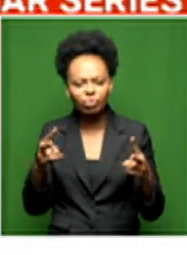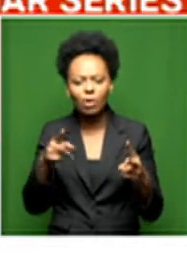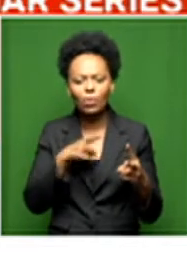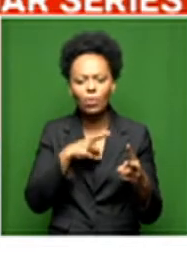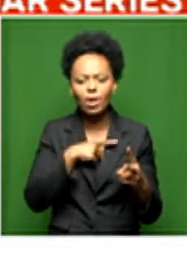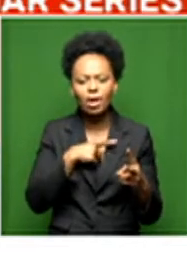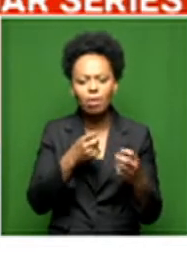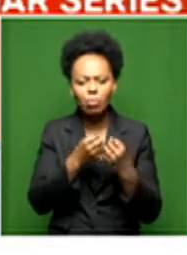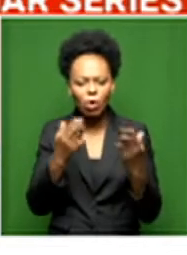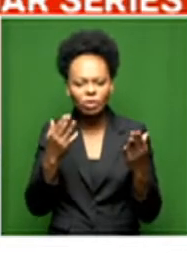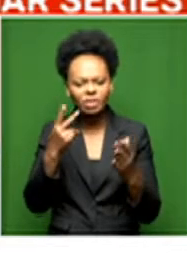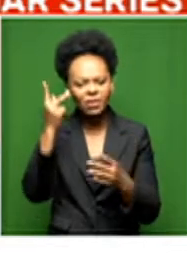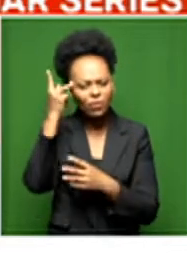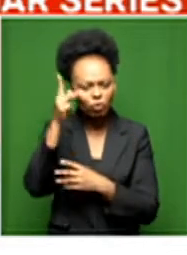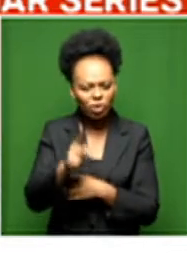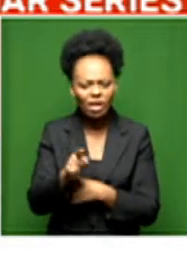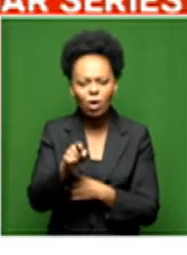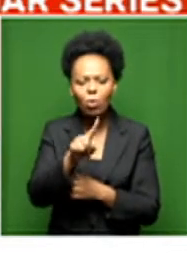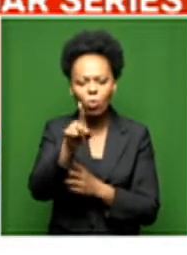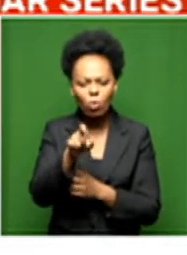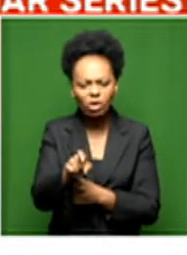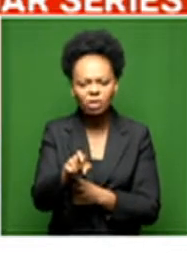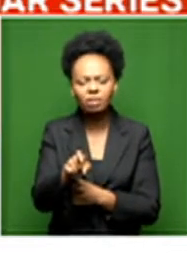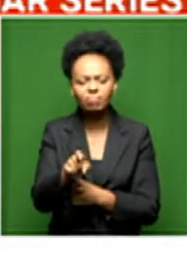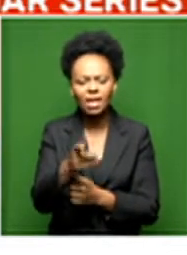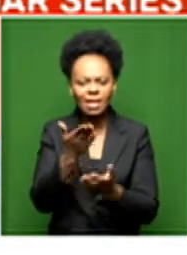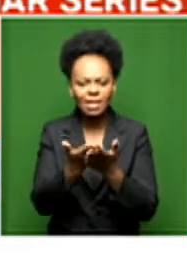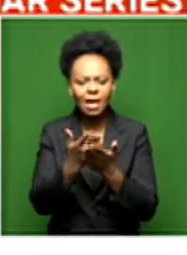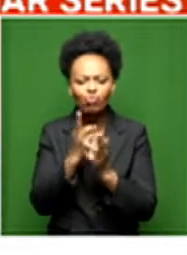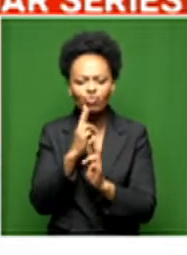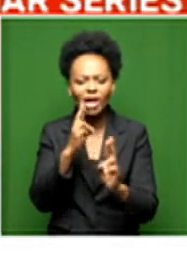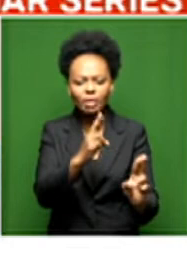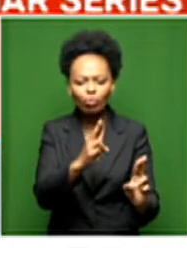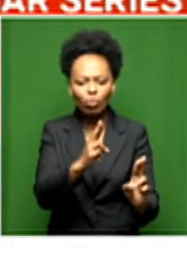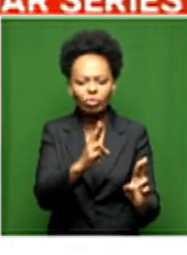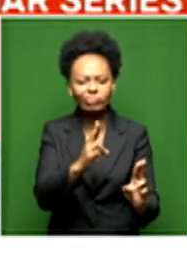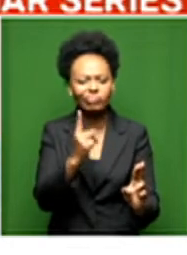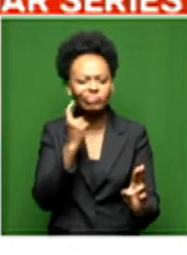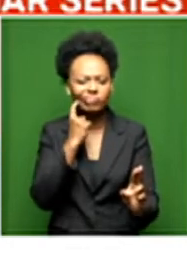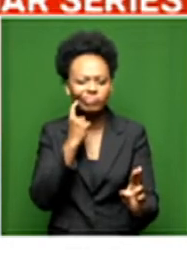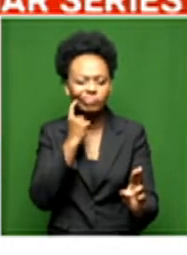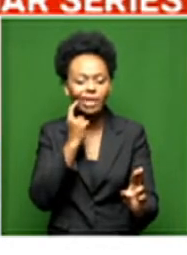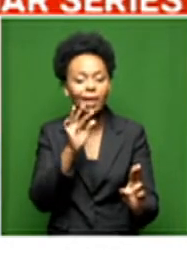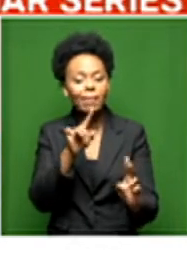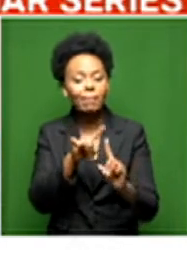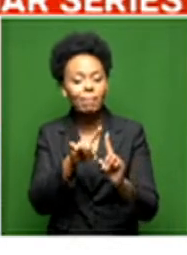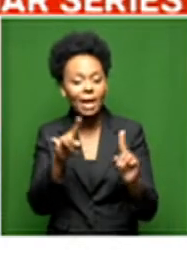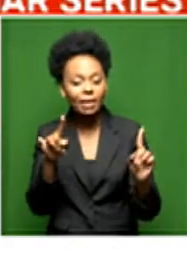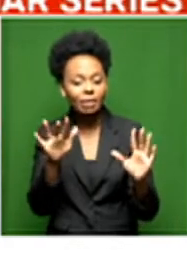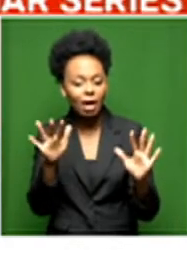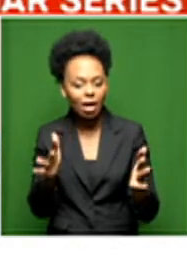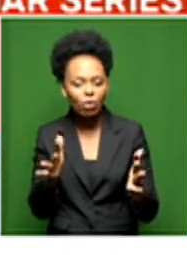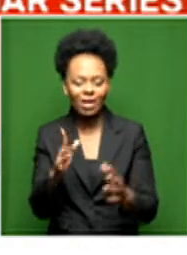of philosophical questions can easily be responded to if teachers teach